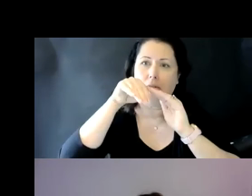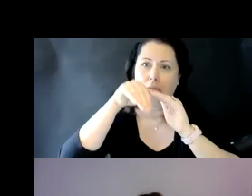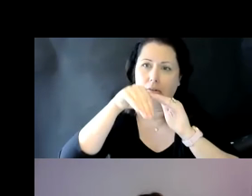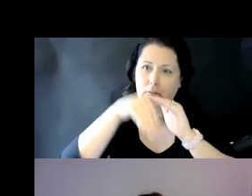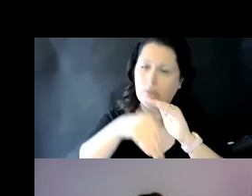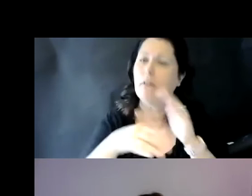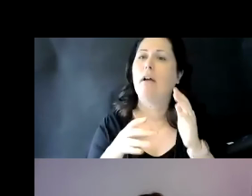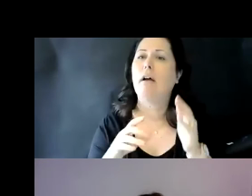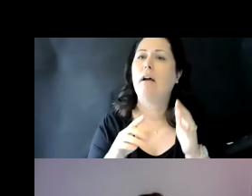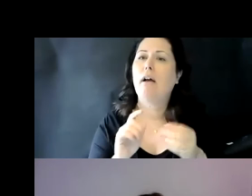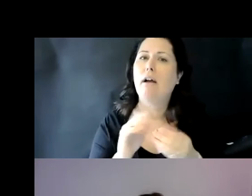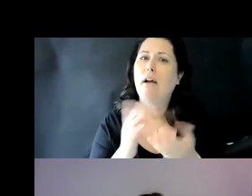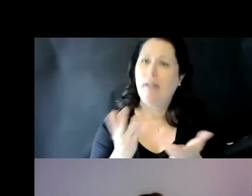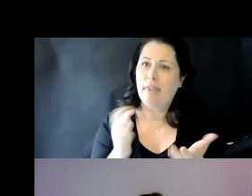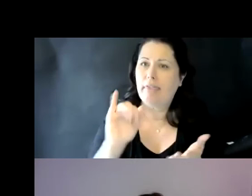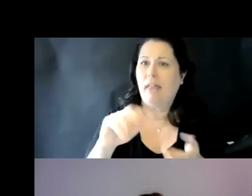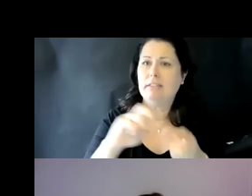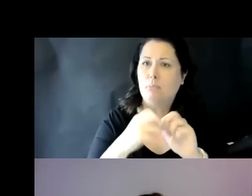drop.